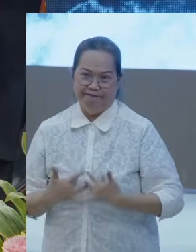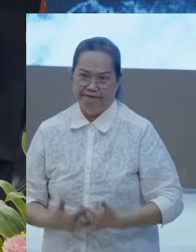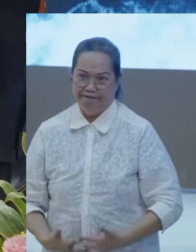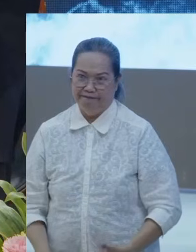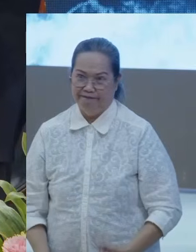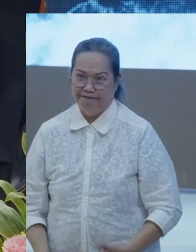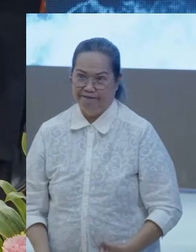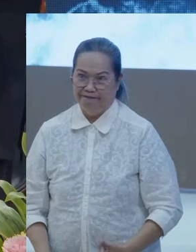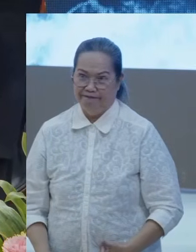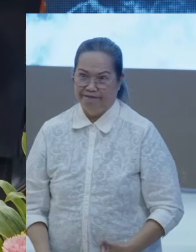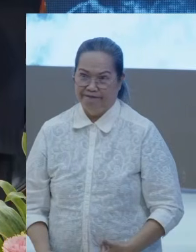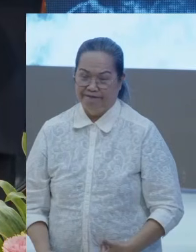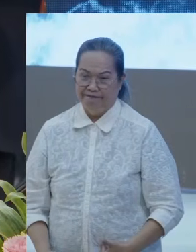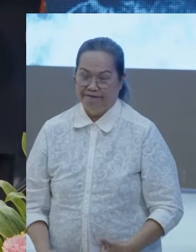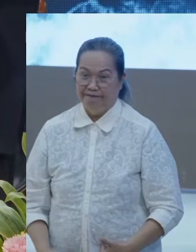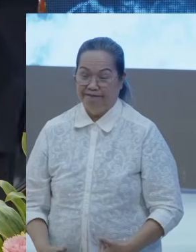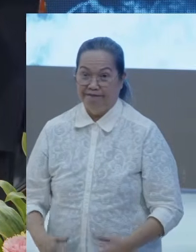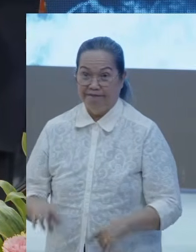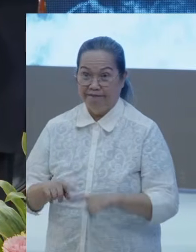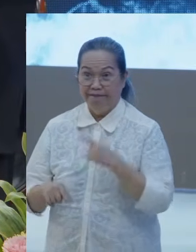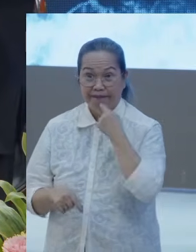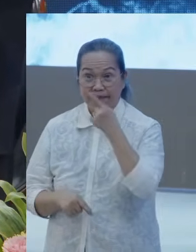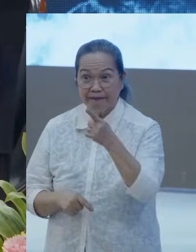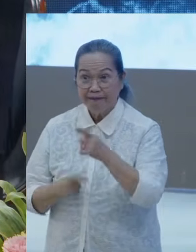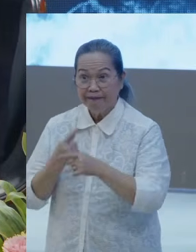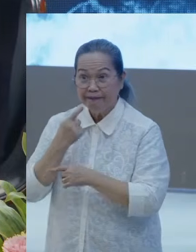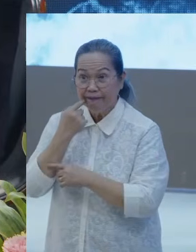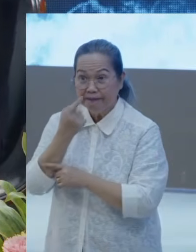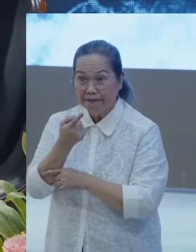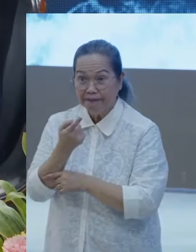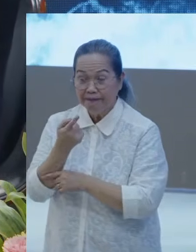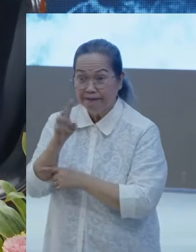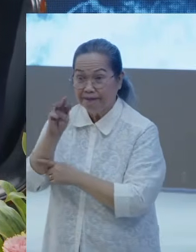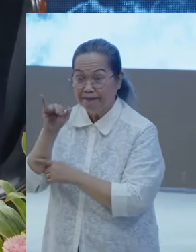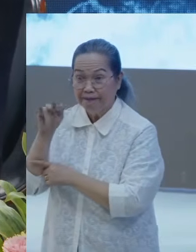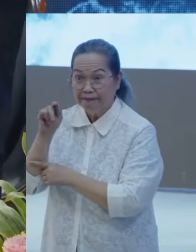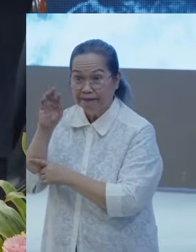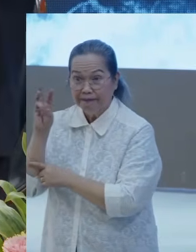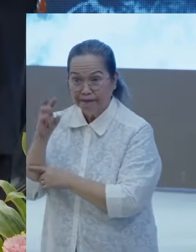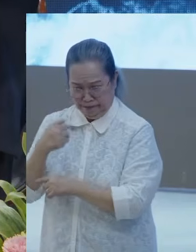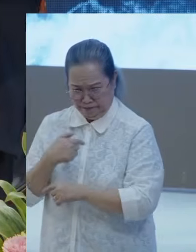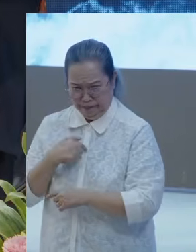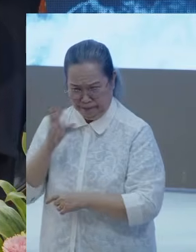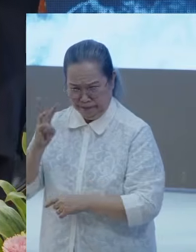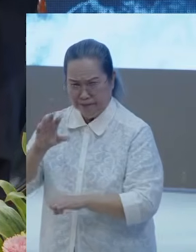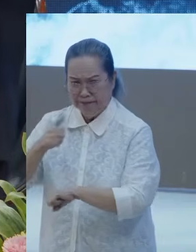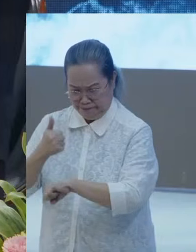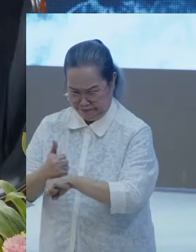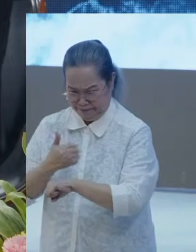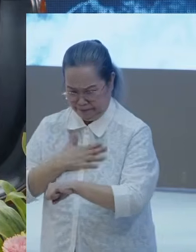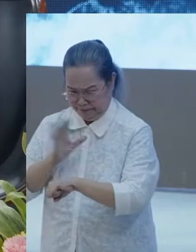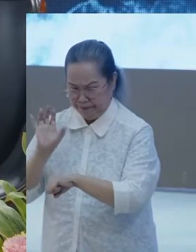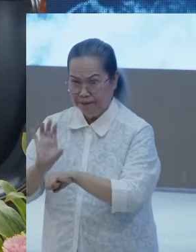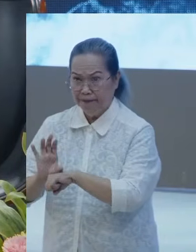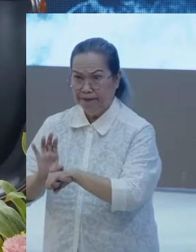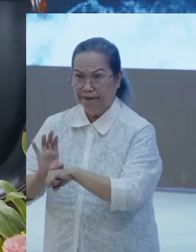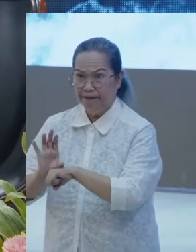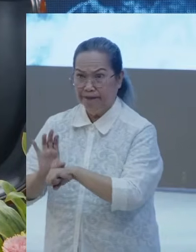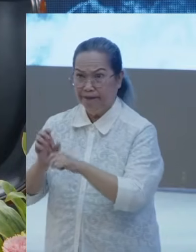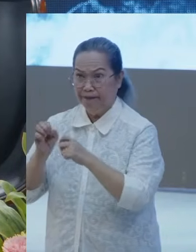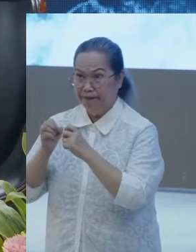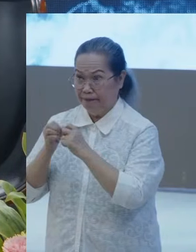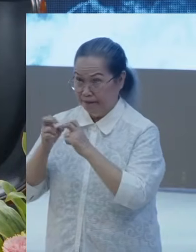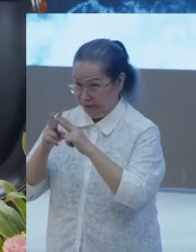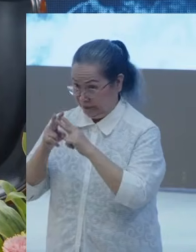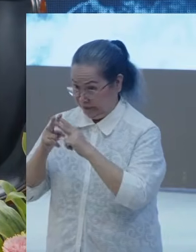niya. Kasi kasasabi niya lang sa Matthew 16, and I will build my church, and even the gates of hell